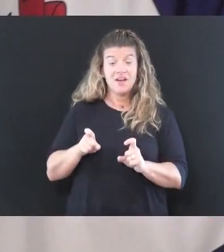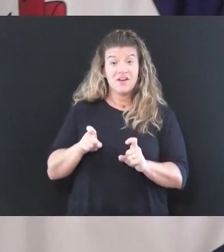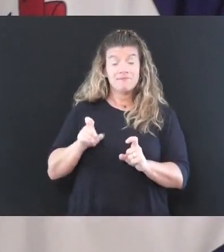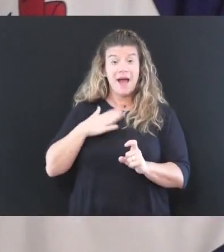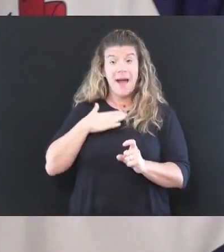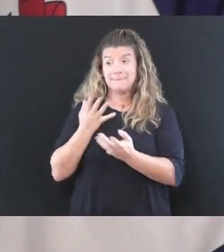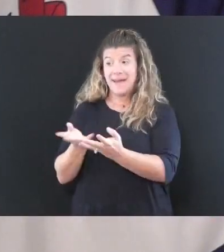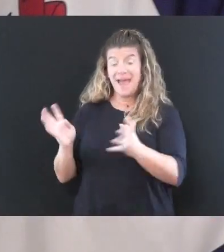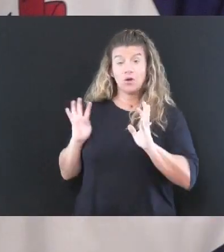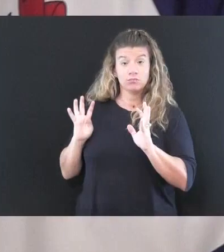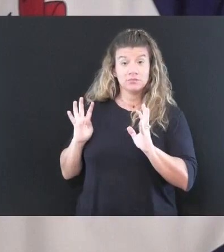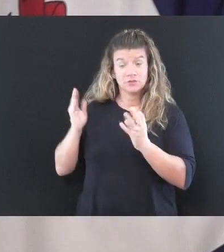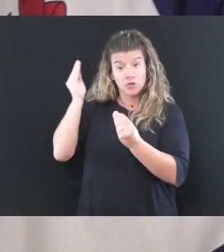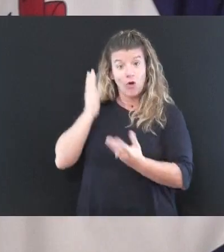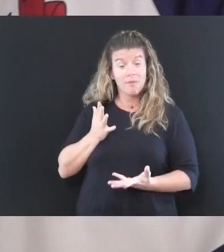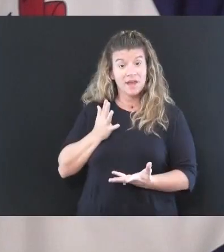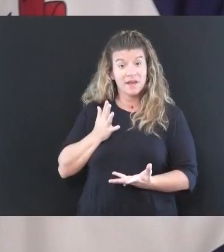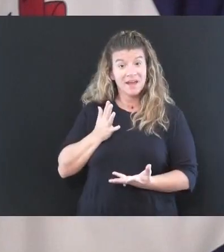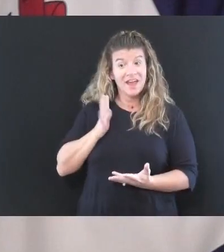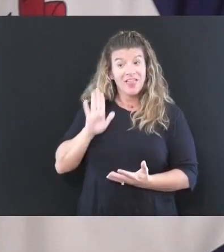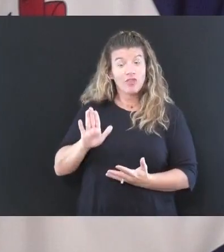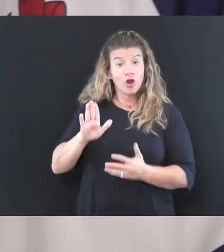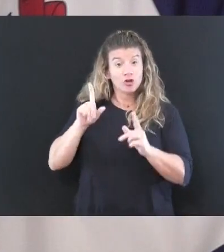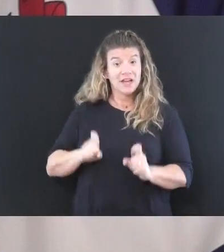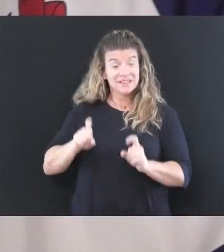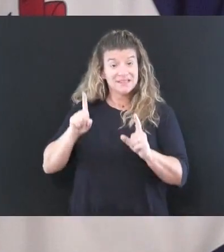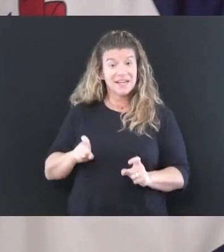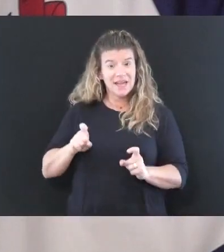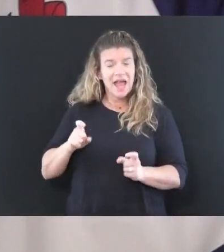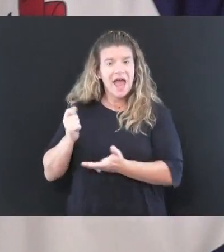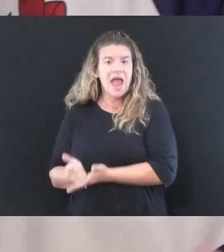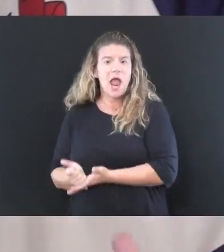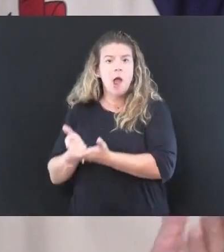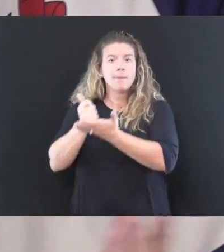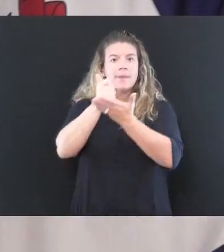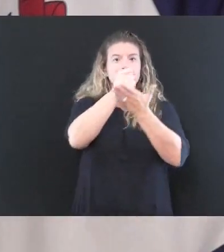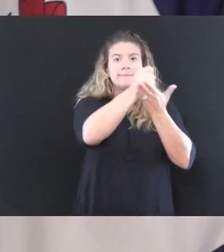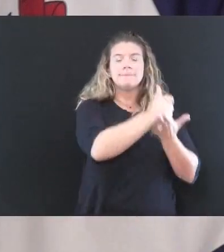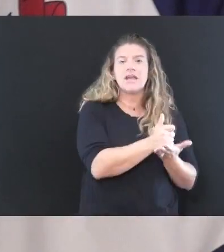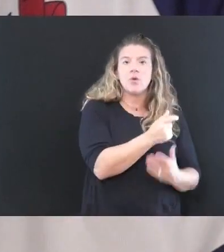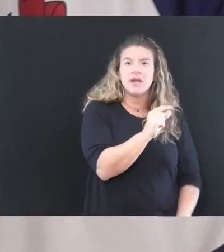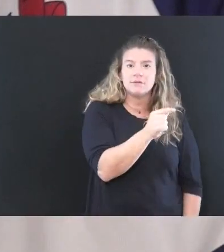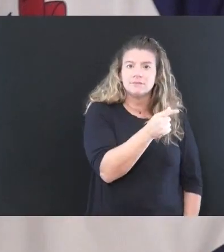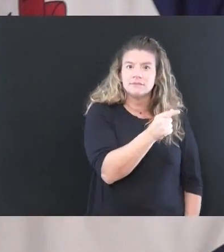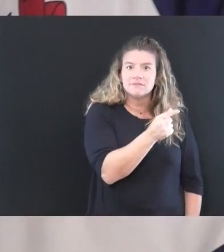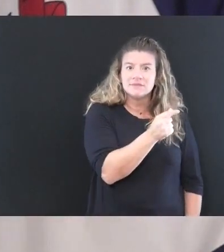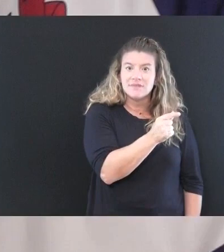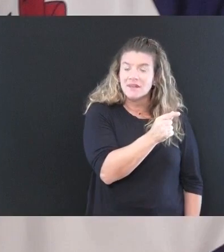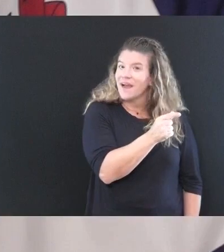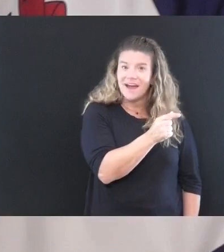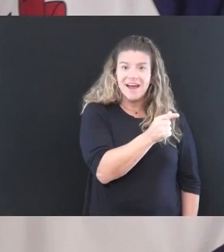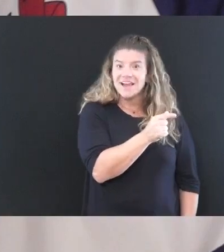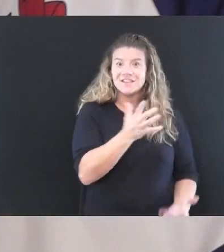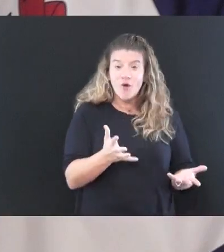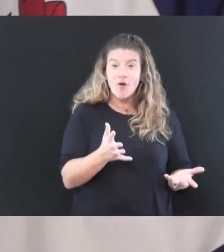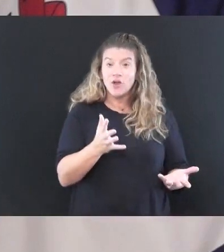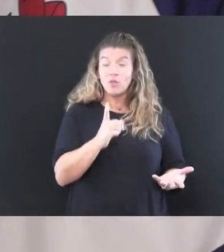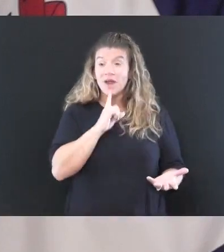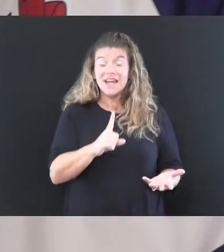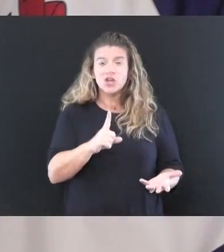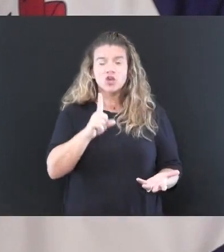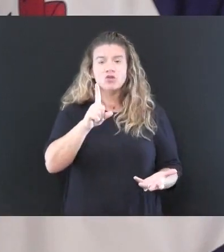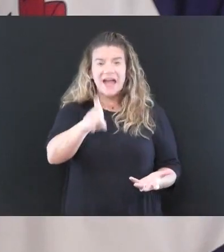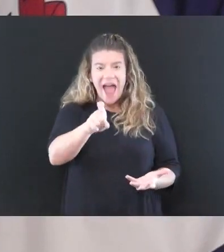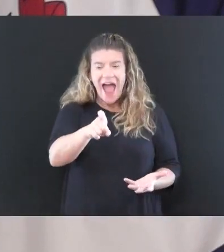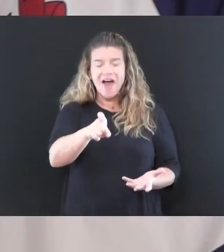panel, moved all the way into the green. And so all you have